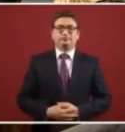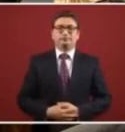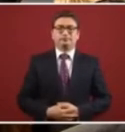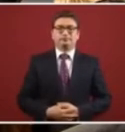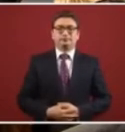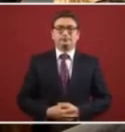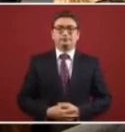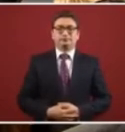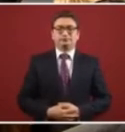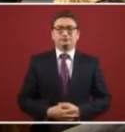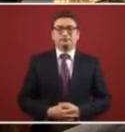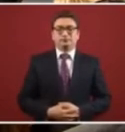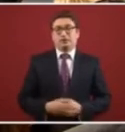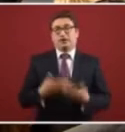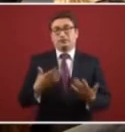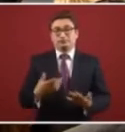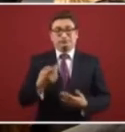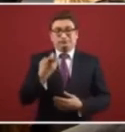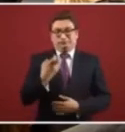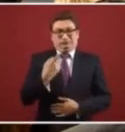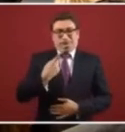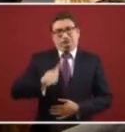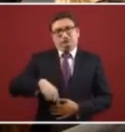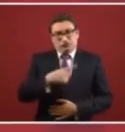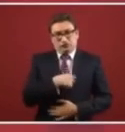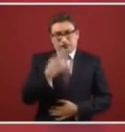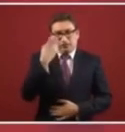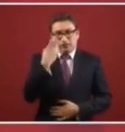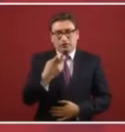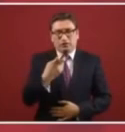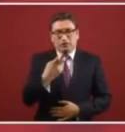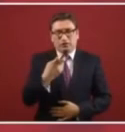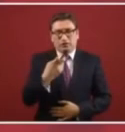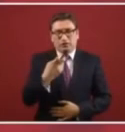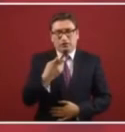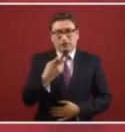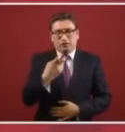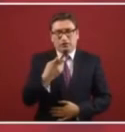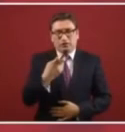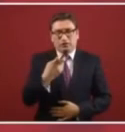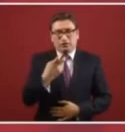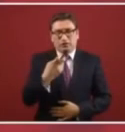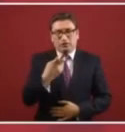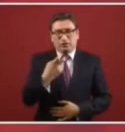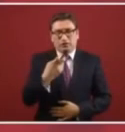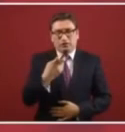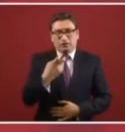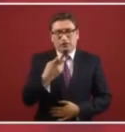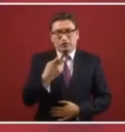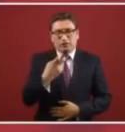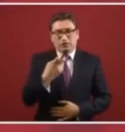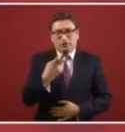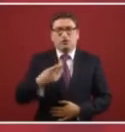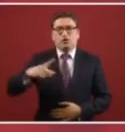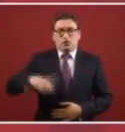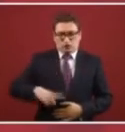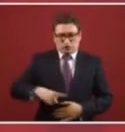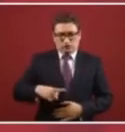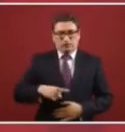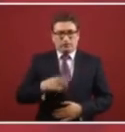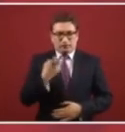Y tenemos que modificar ya esa política. And now we have to modify that type of politics.